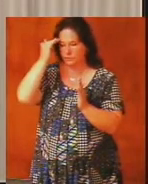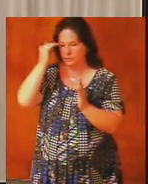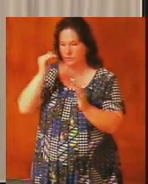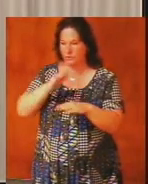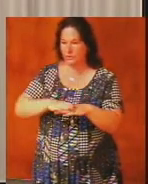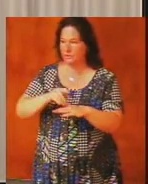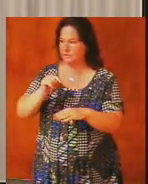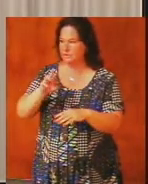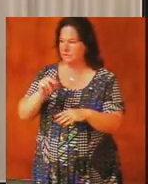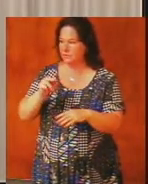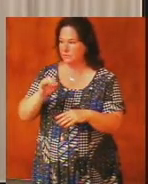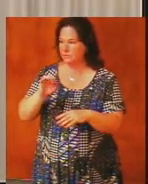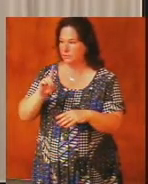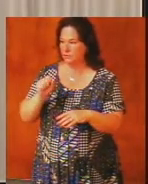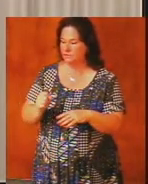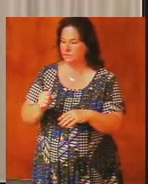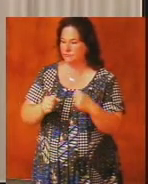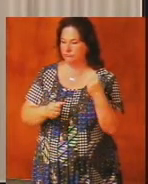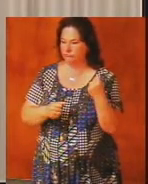on steroids.